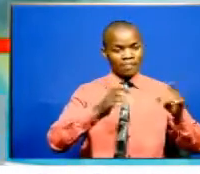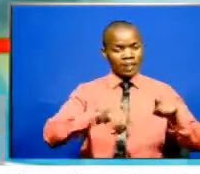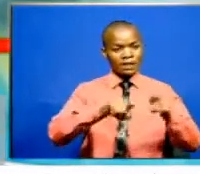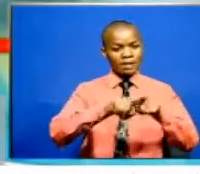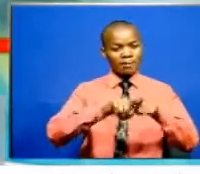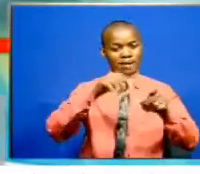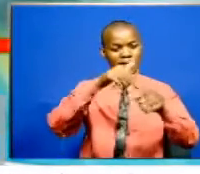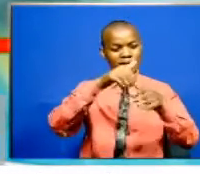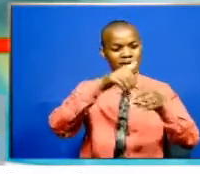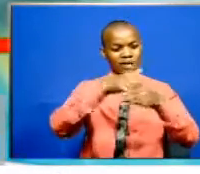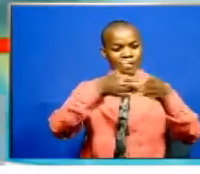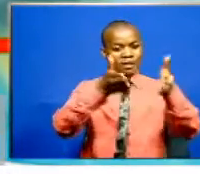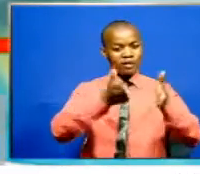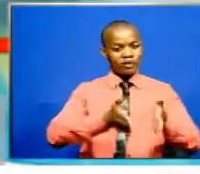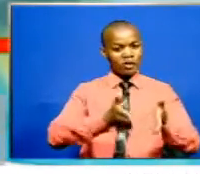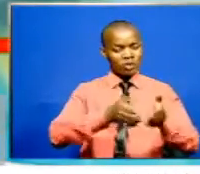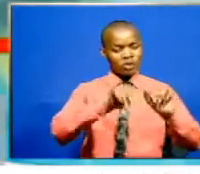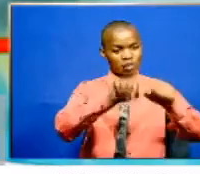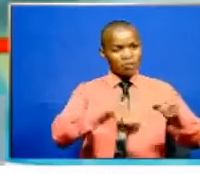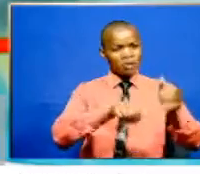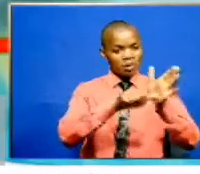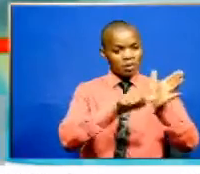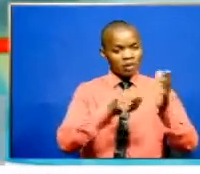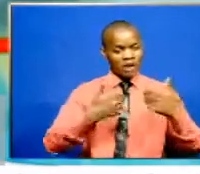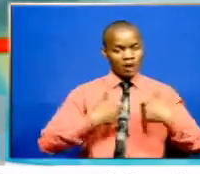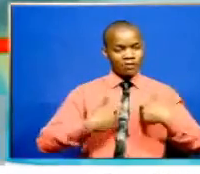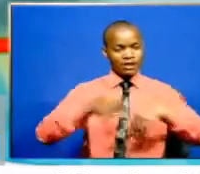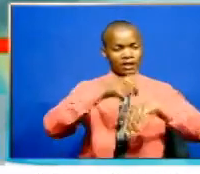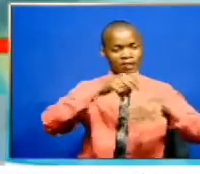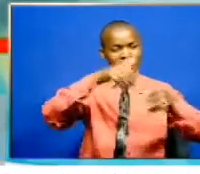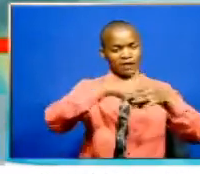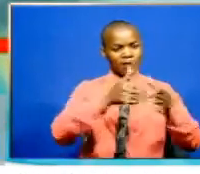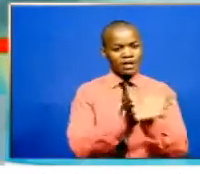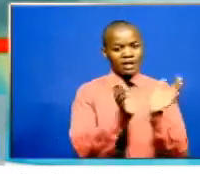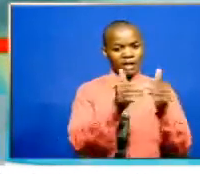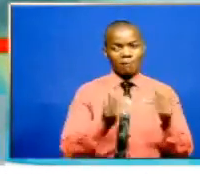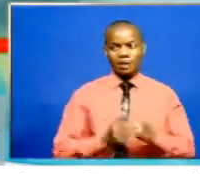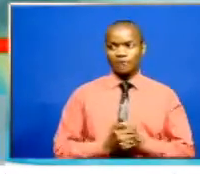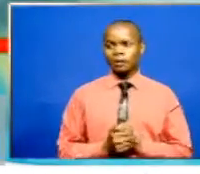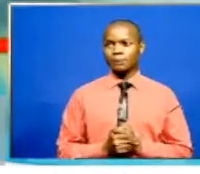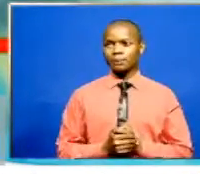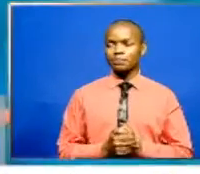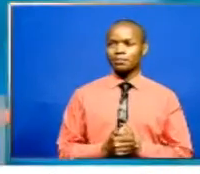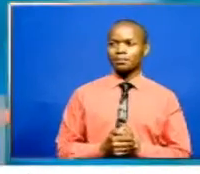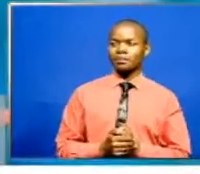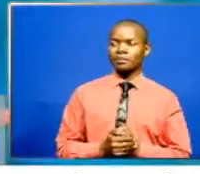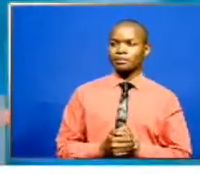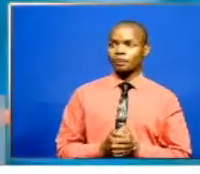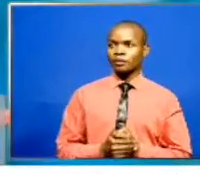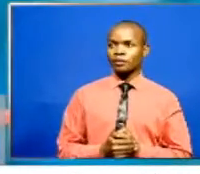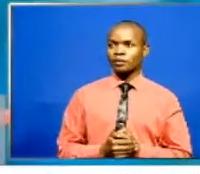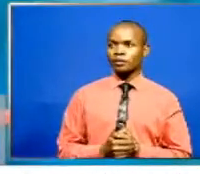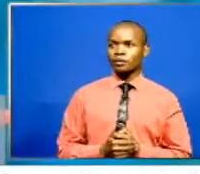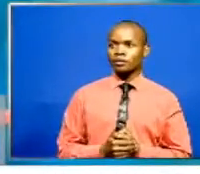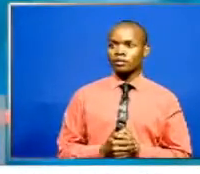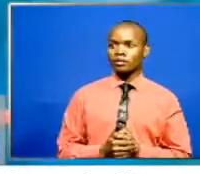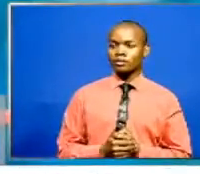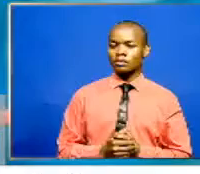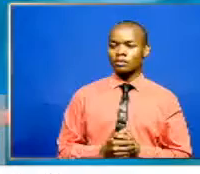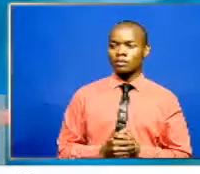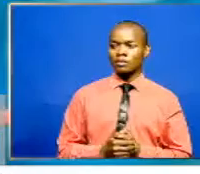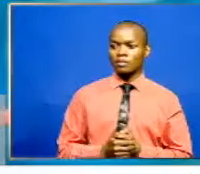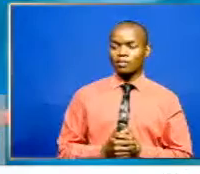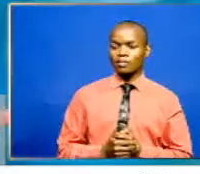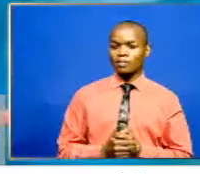who really, really, really have a problem investing in such companies? You know why we want to reach this worst case